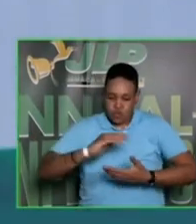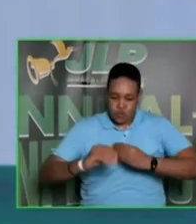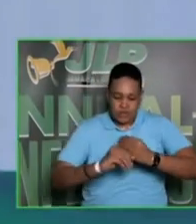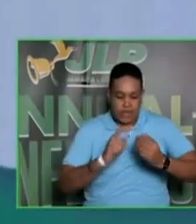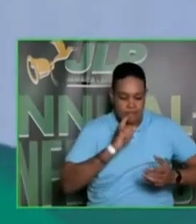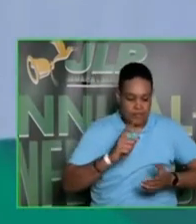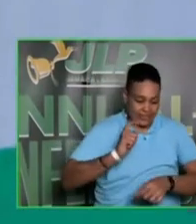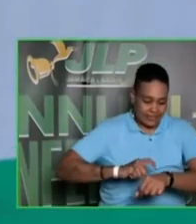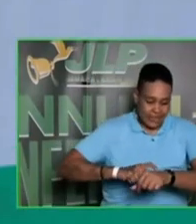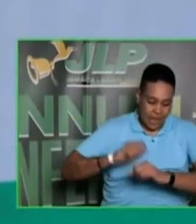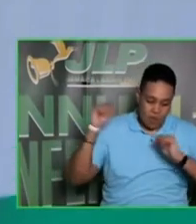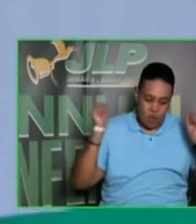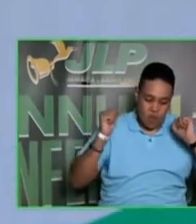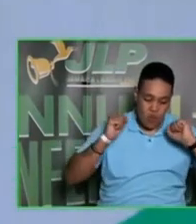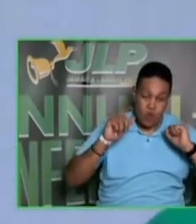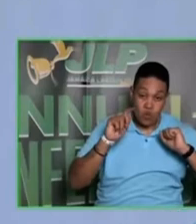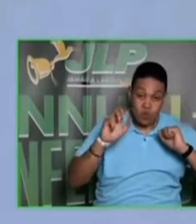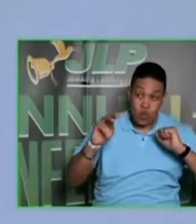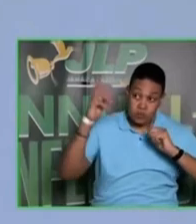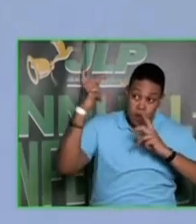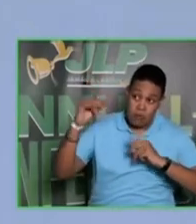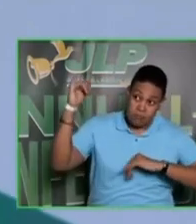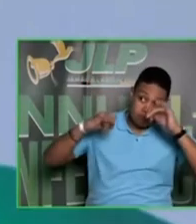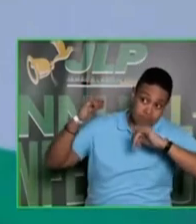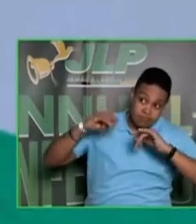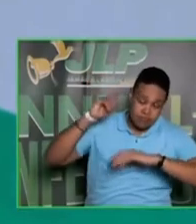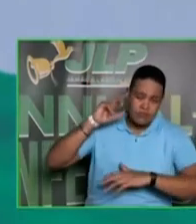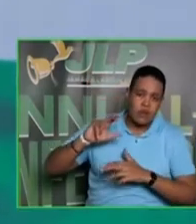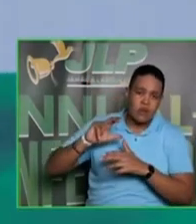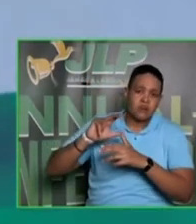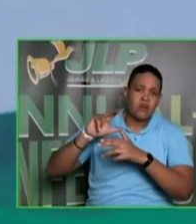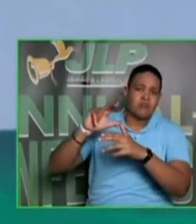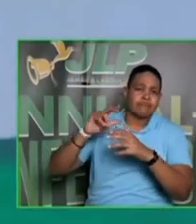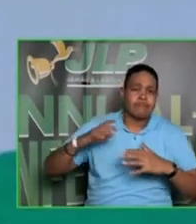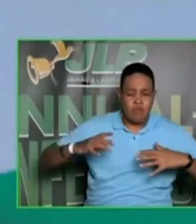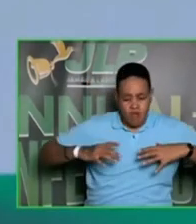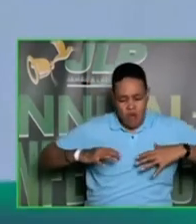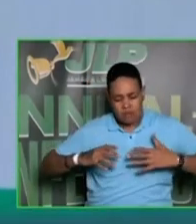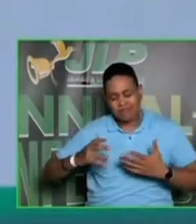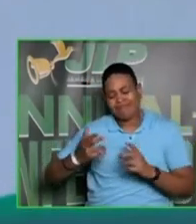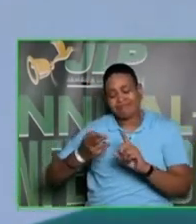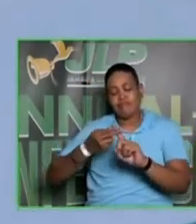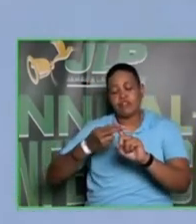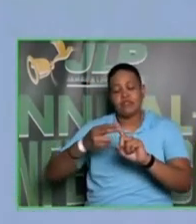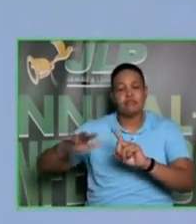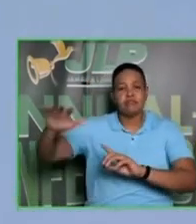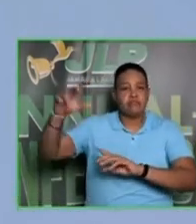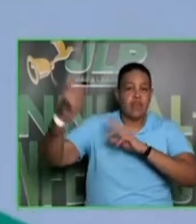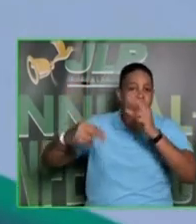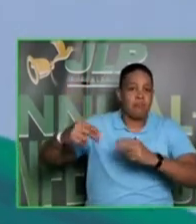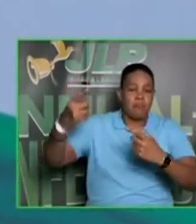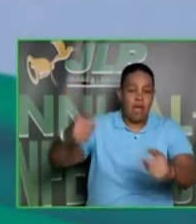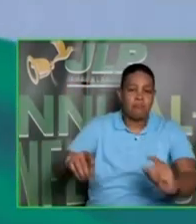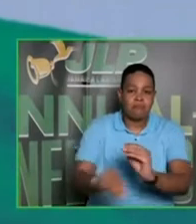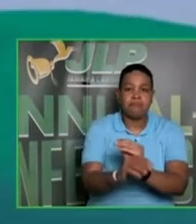season that is up and coming now. The craft vendors of St. Anne have